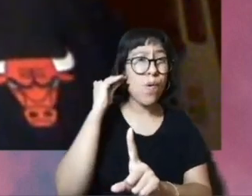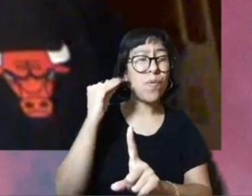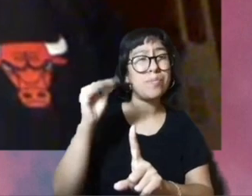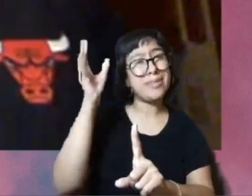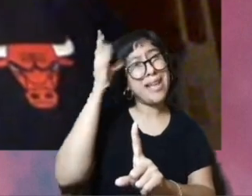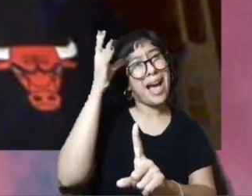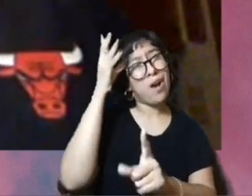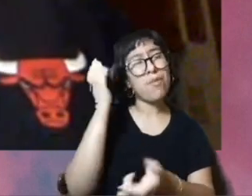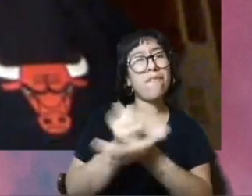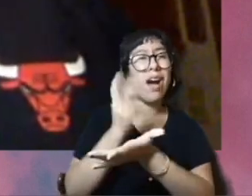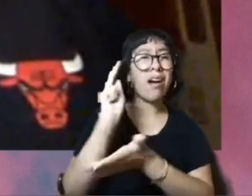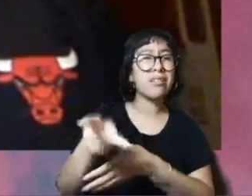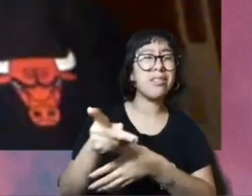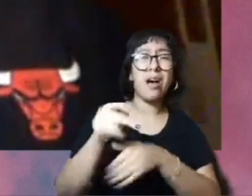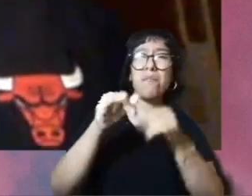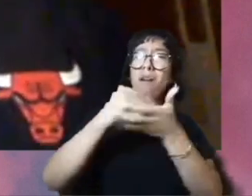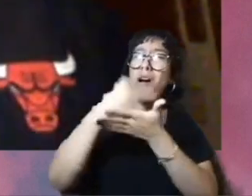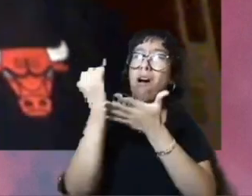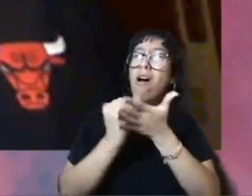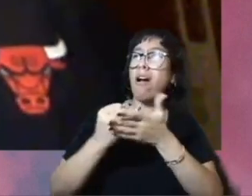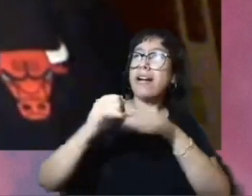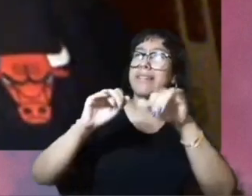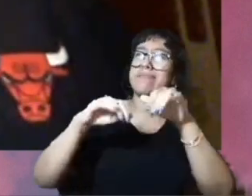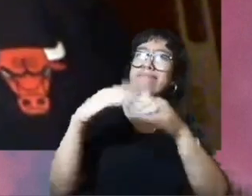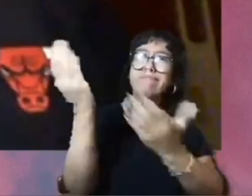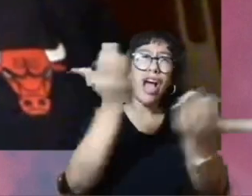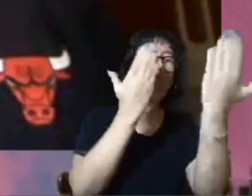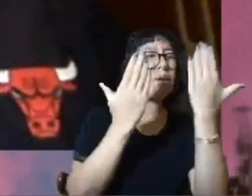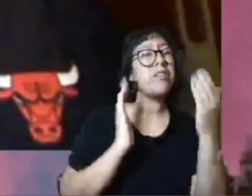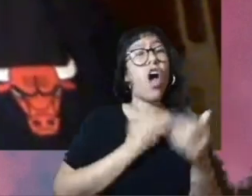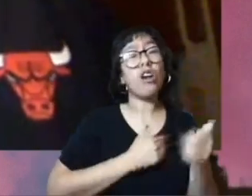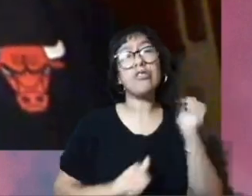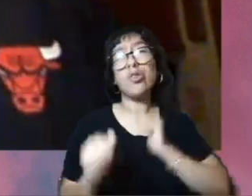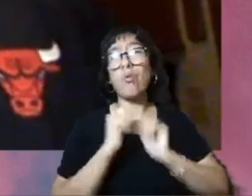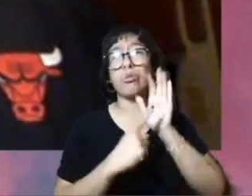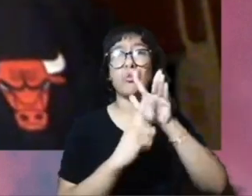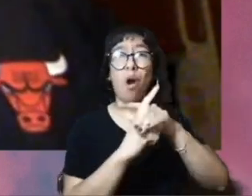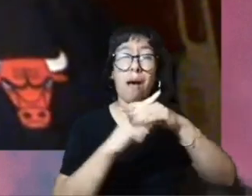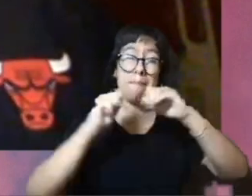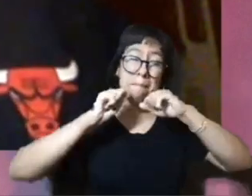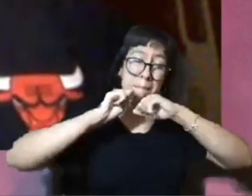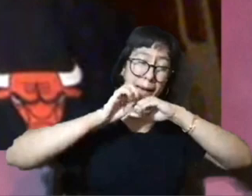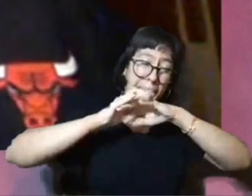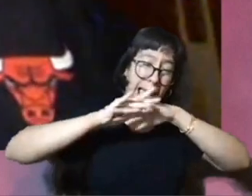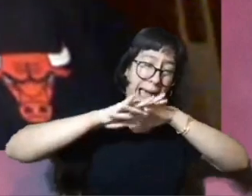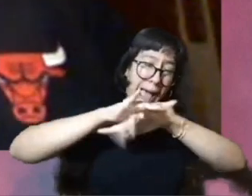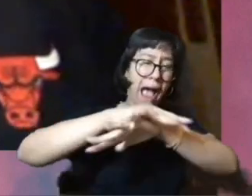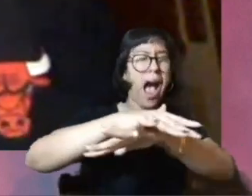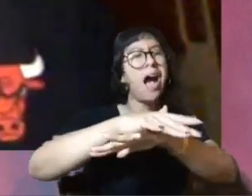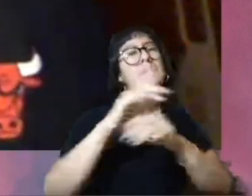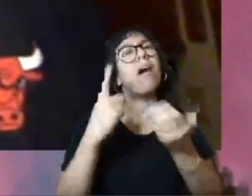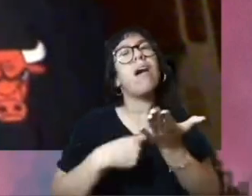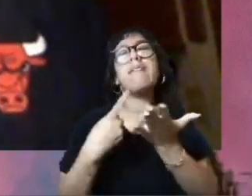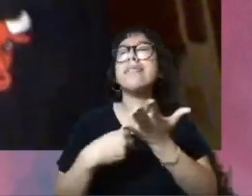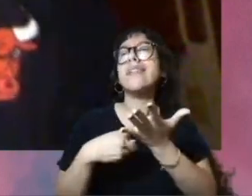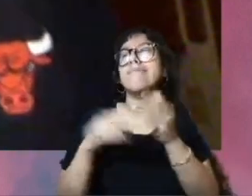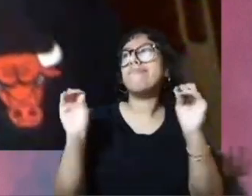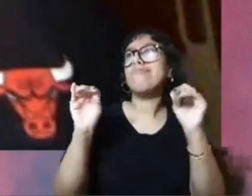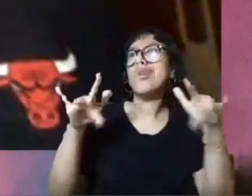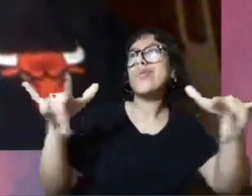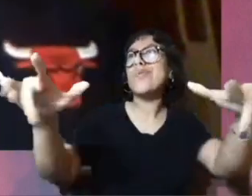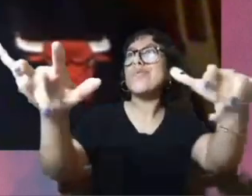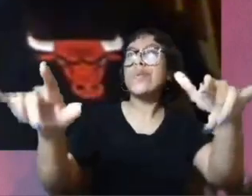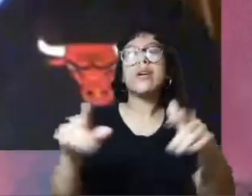art galleries where our shows were thrown and sometimes packed and more often empty except for us and